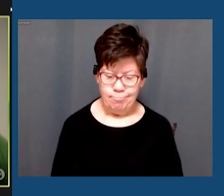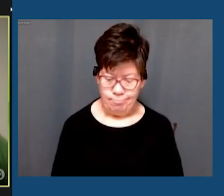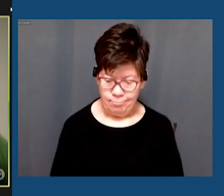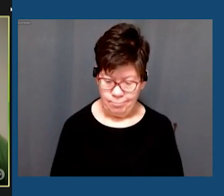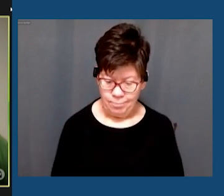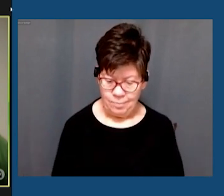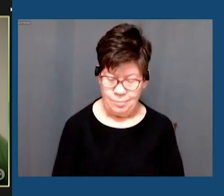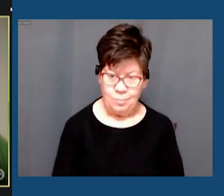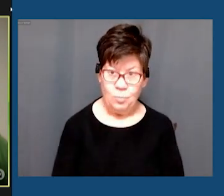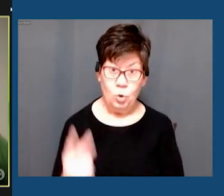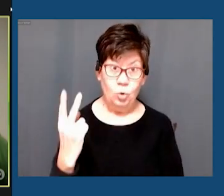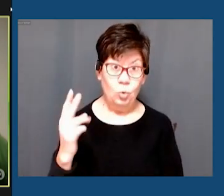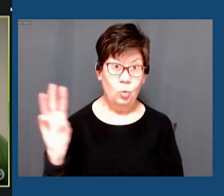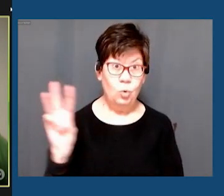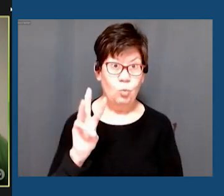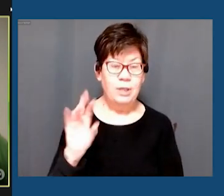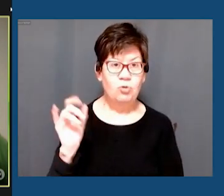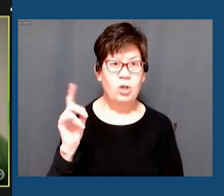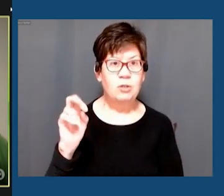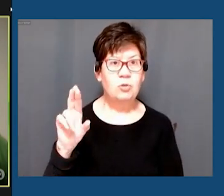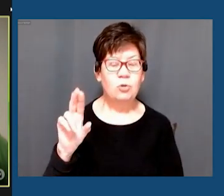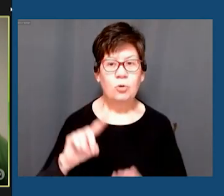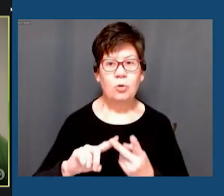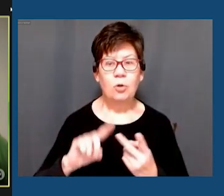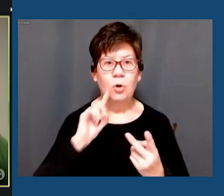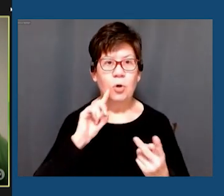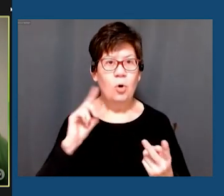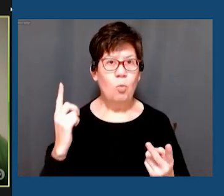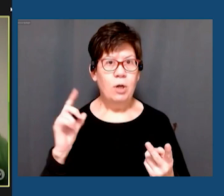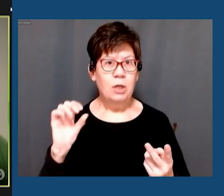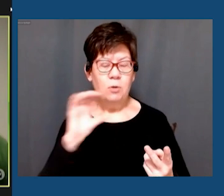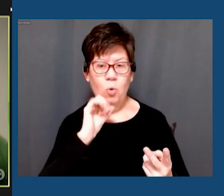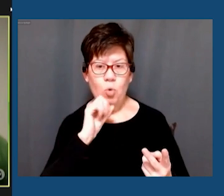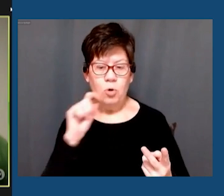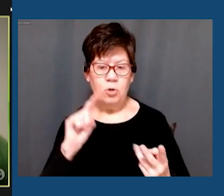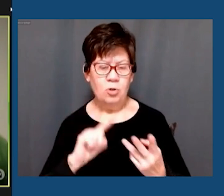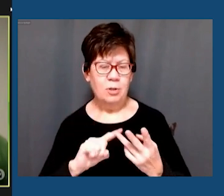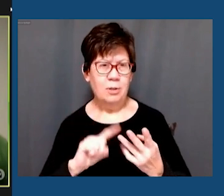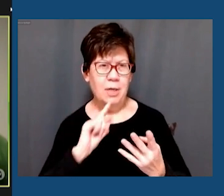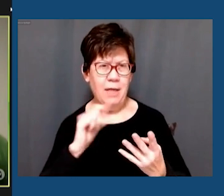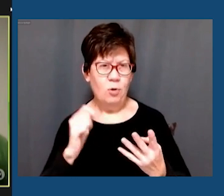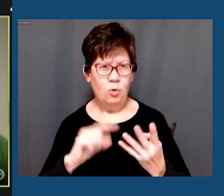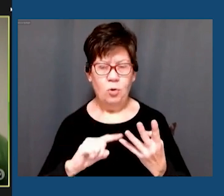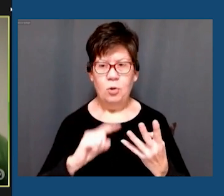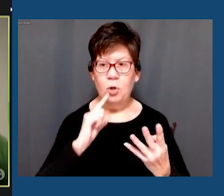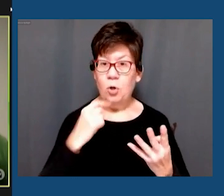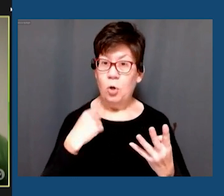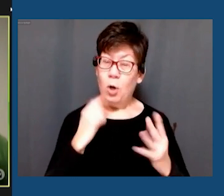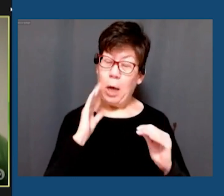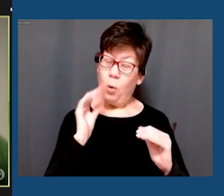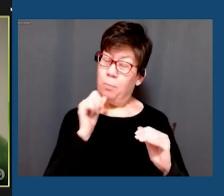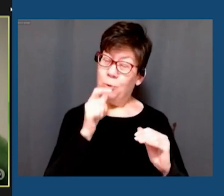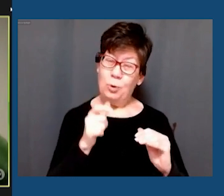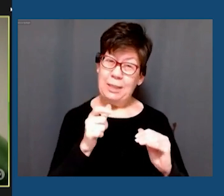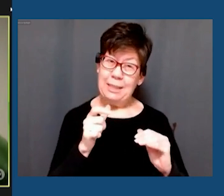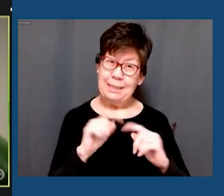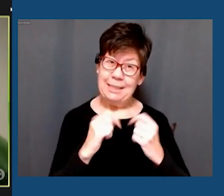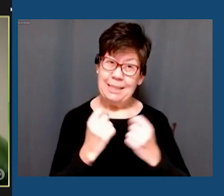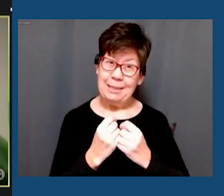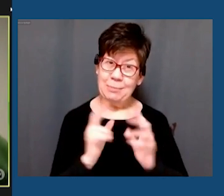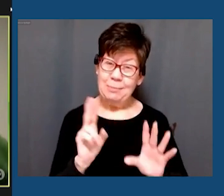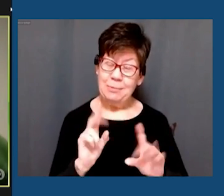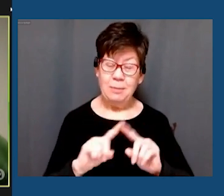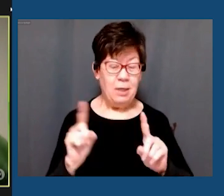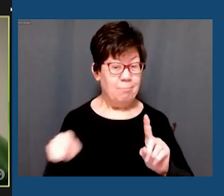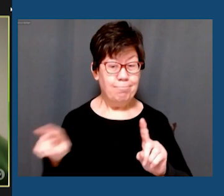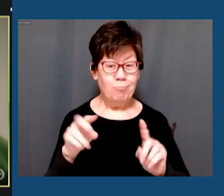in Ulster, and 1 in Orange. So hopefully we don't need those teams, but they are ready to deploy in a moment's notice to